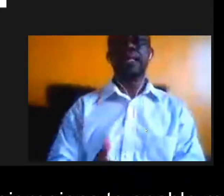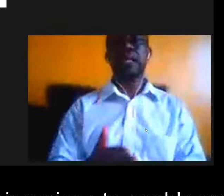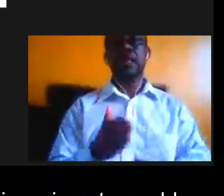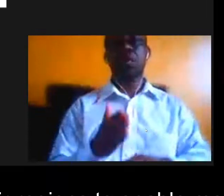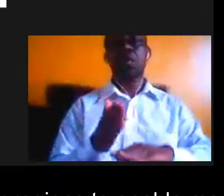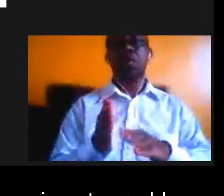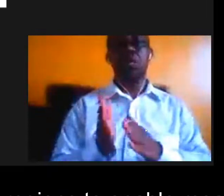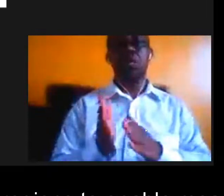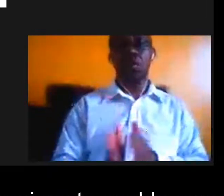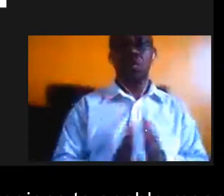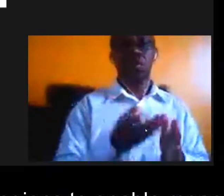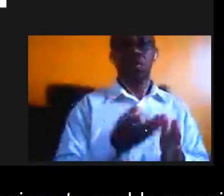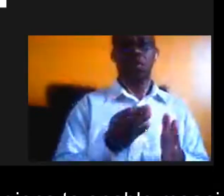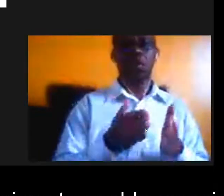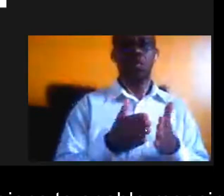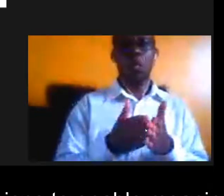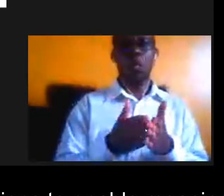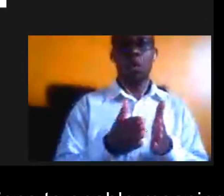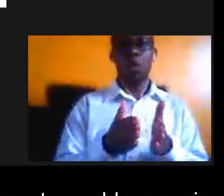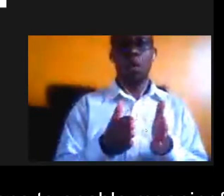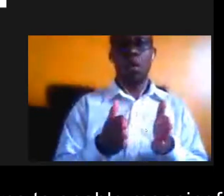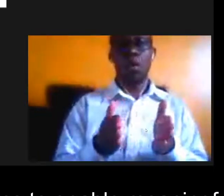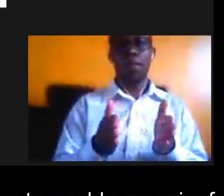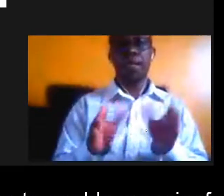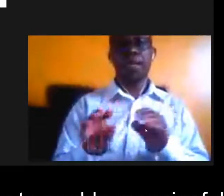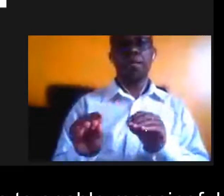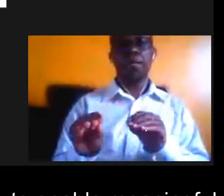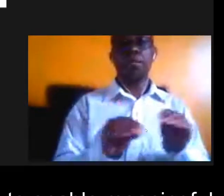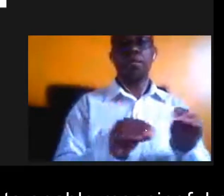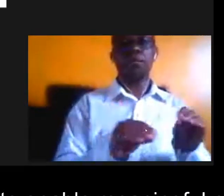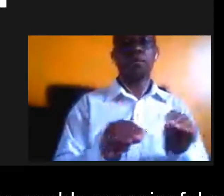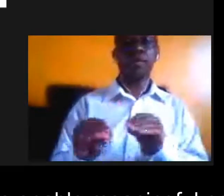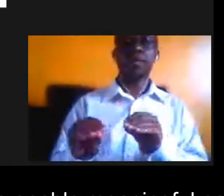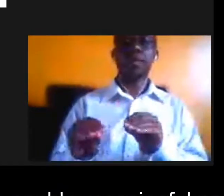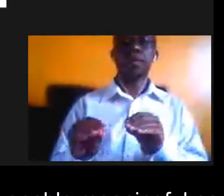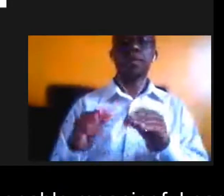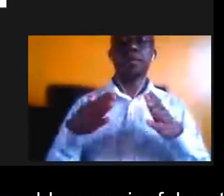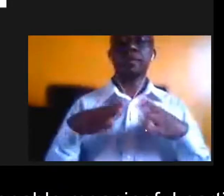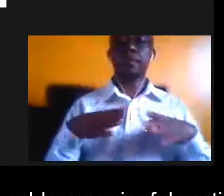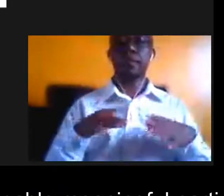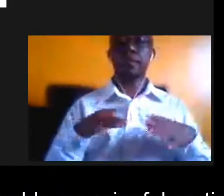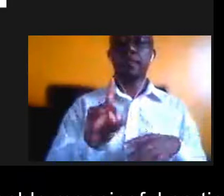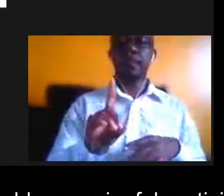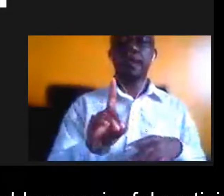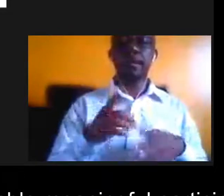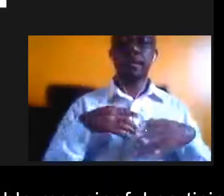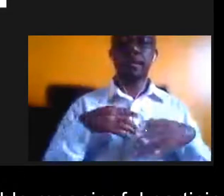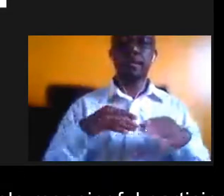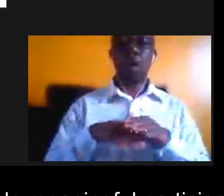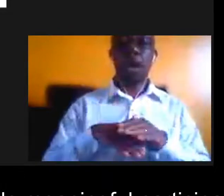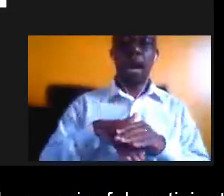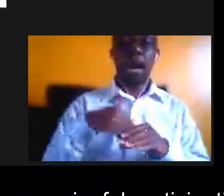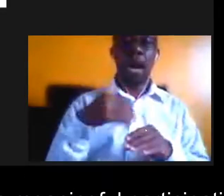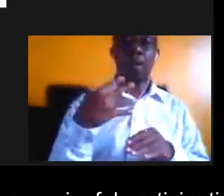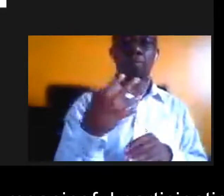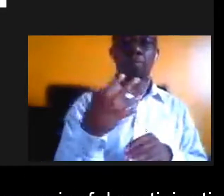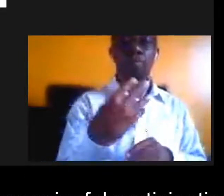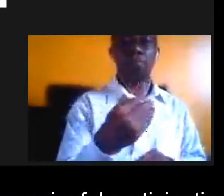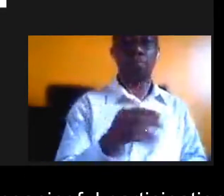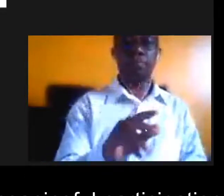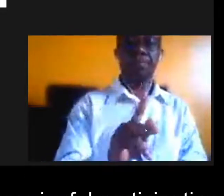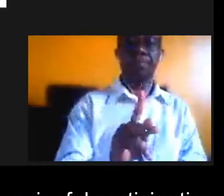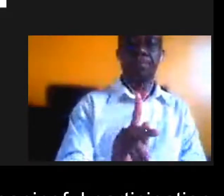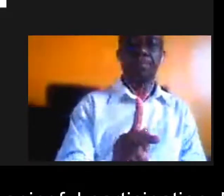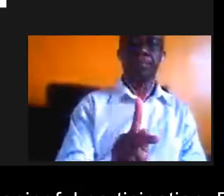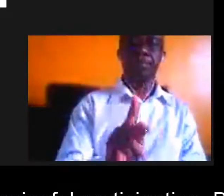the lockdown, but the people out of Kigali should not link with Kigali